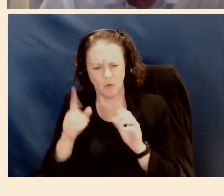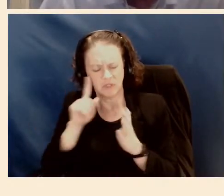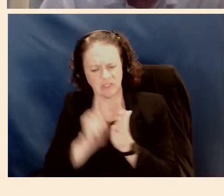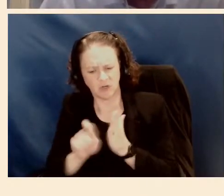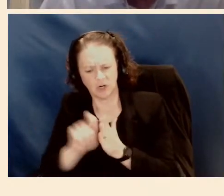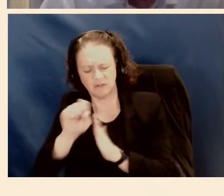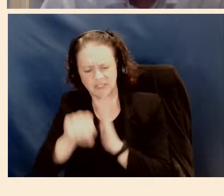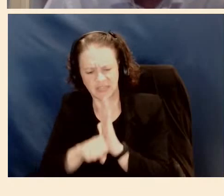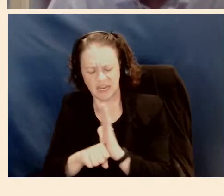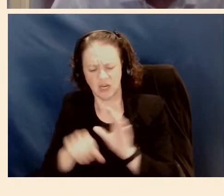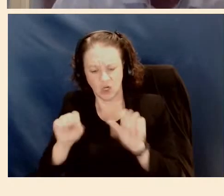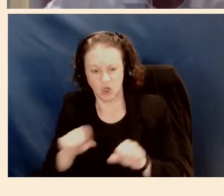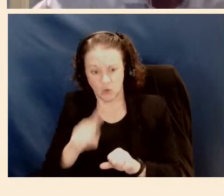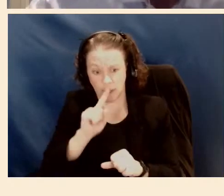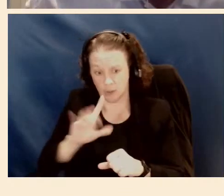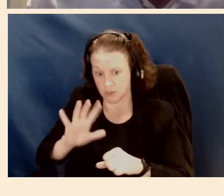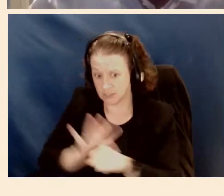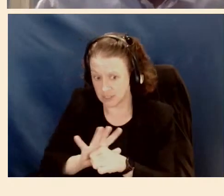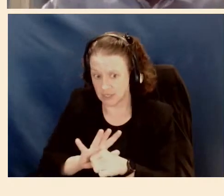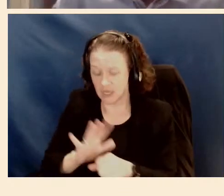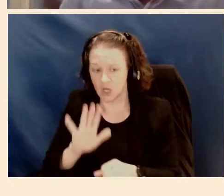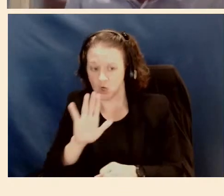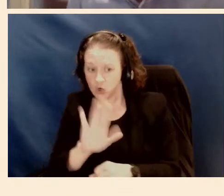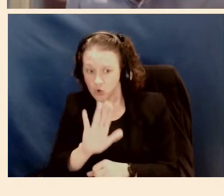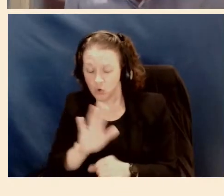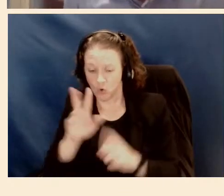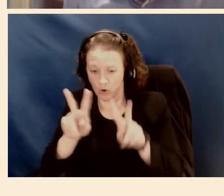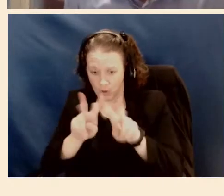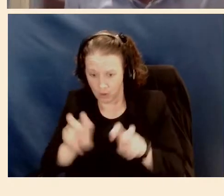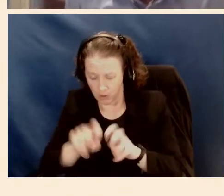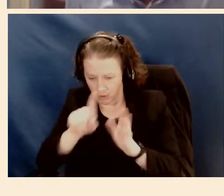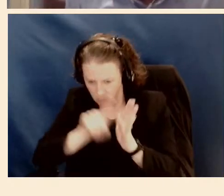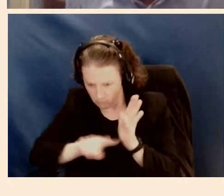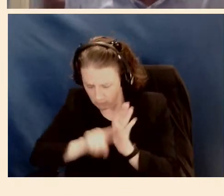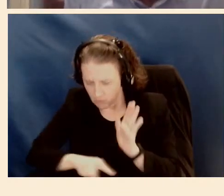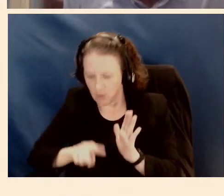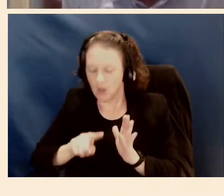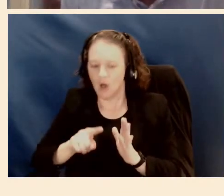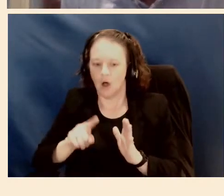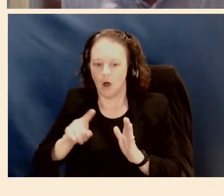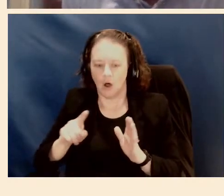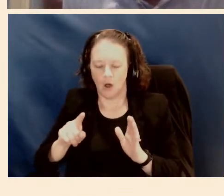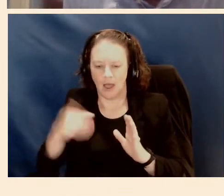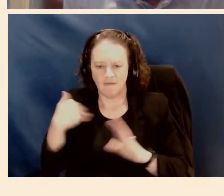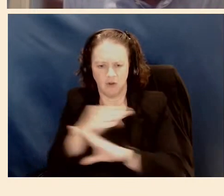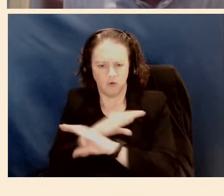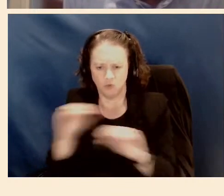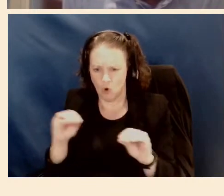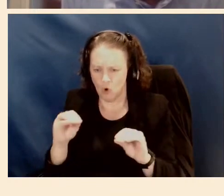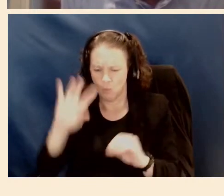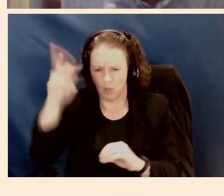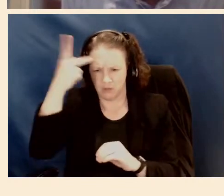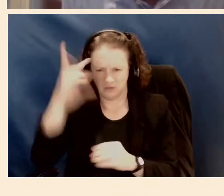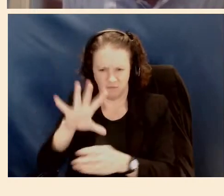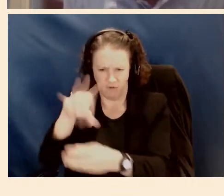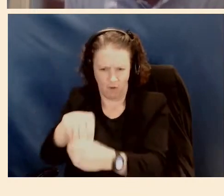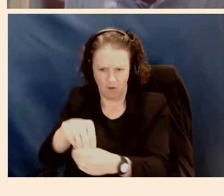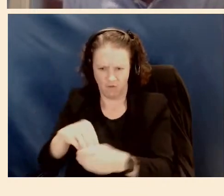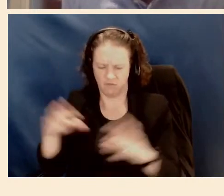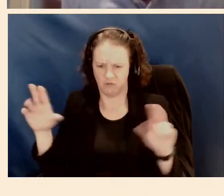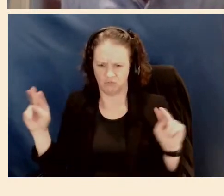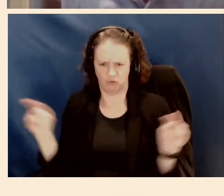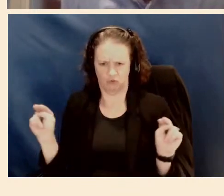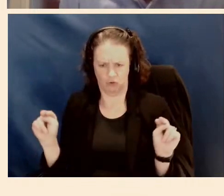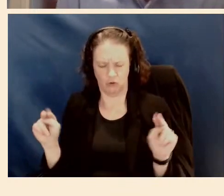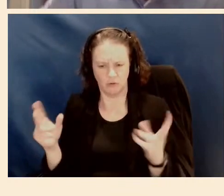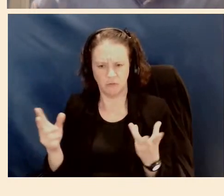of politics and offer honest appraisals regardless of who is found at fault or worthy of praise? Senator Fagan,